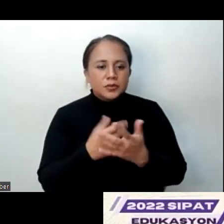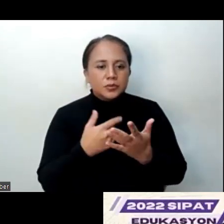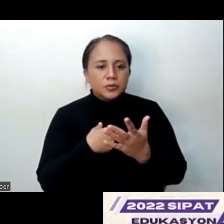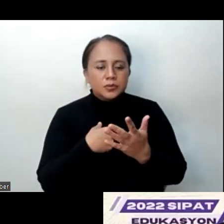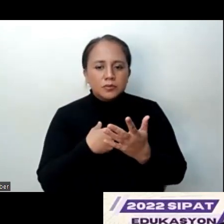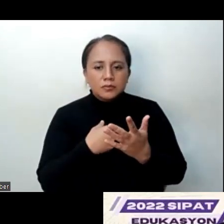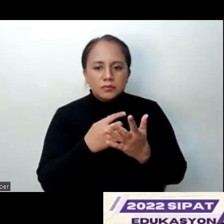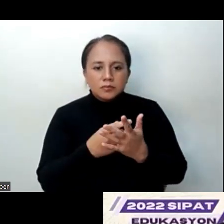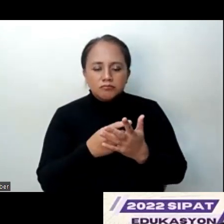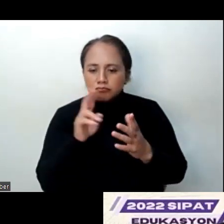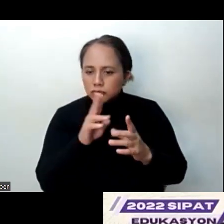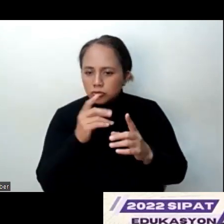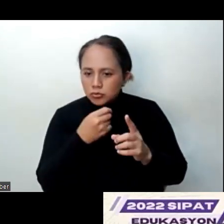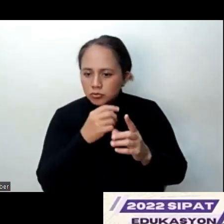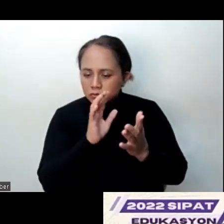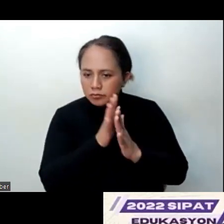popularize?